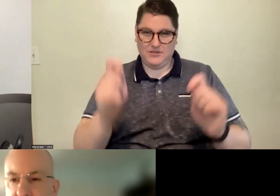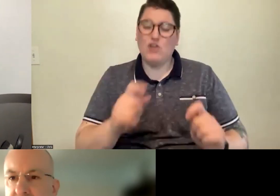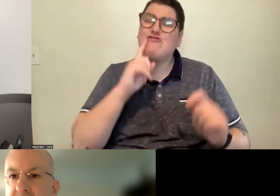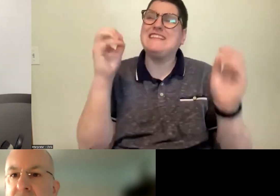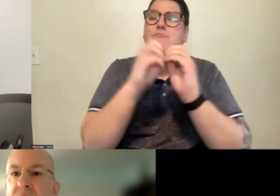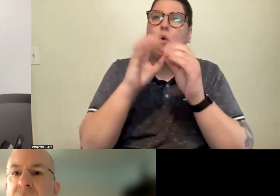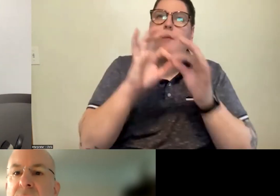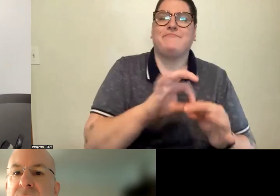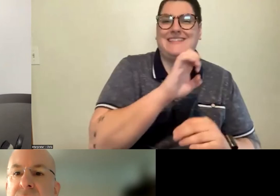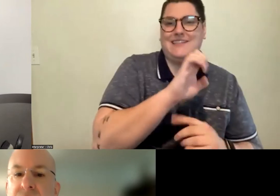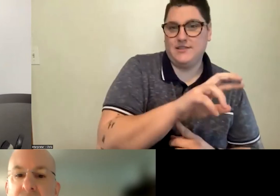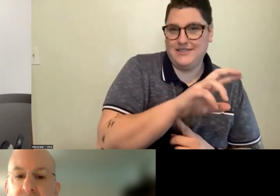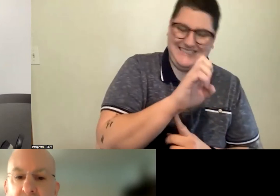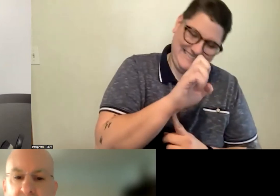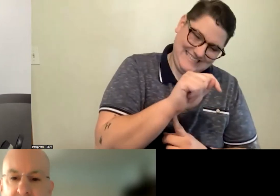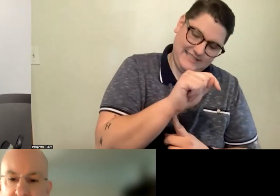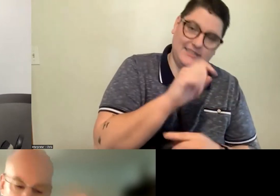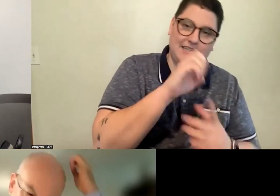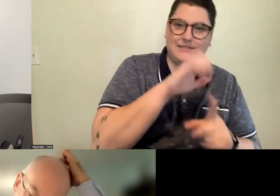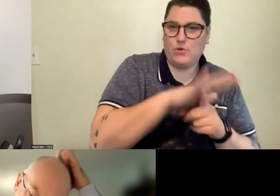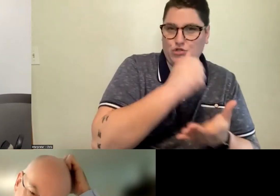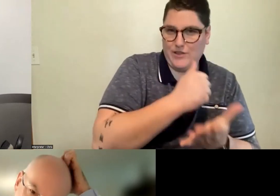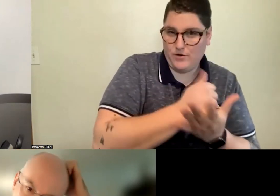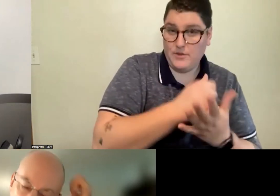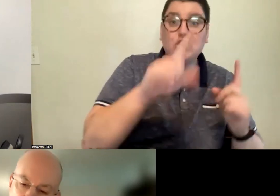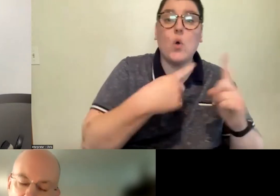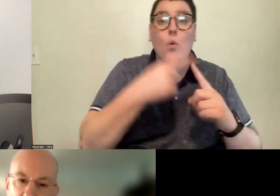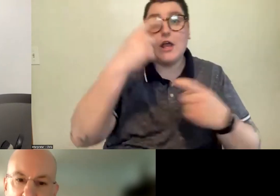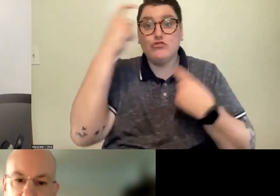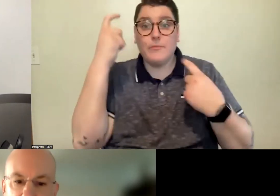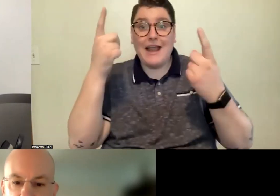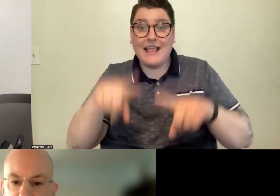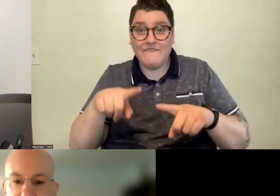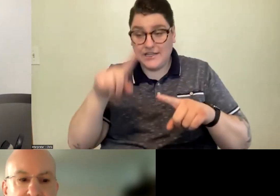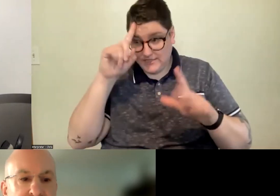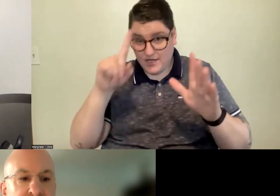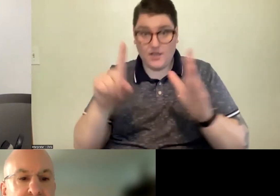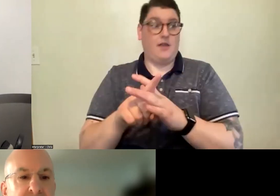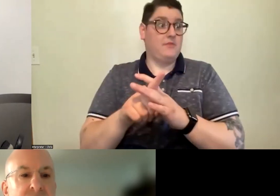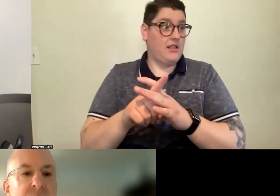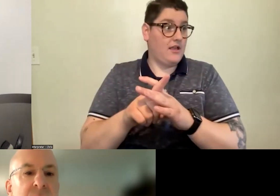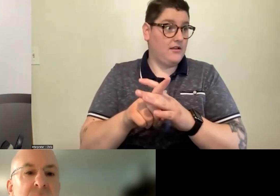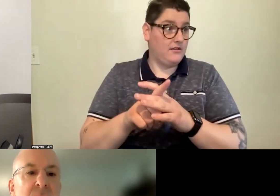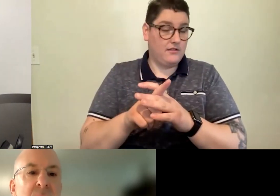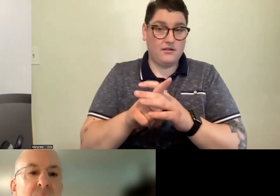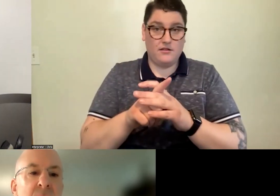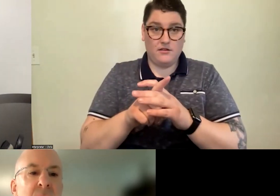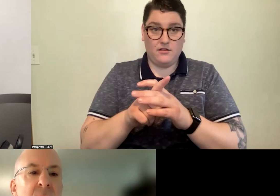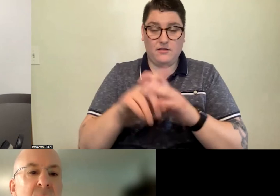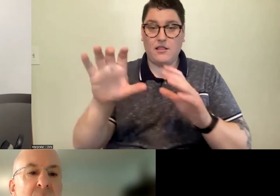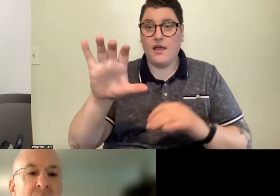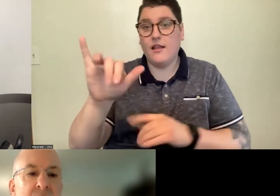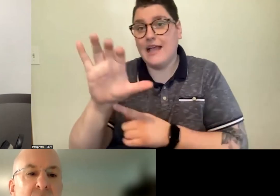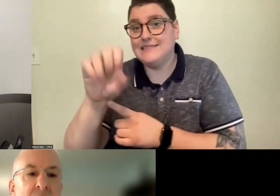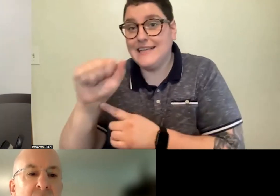therapy thing. And when you have traumatic events that have come to light through, for example, childhood sexual